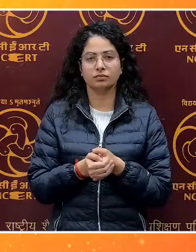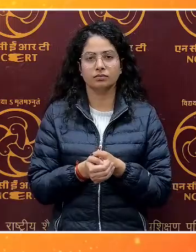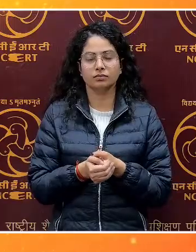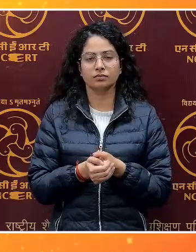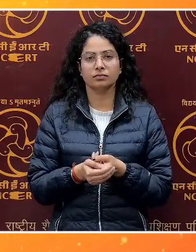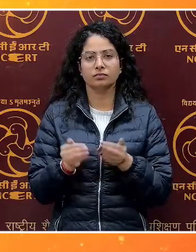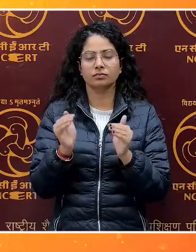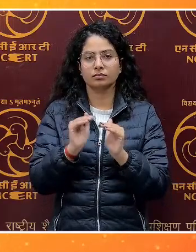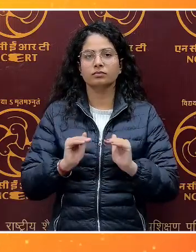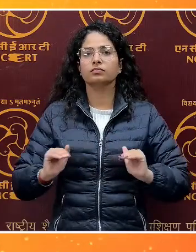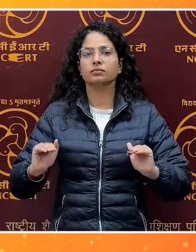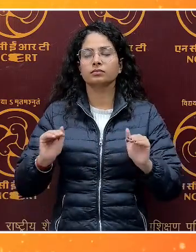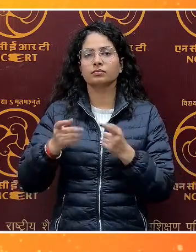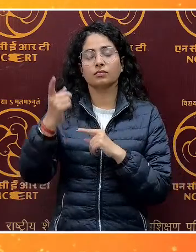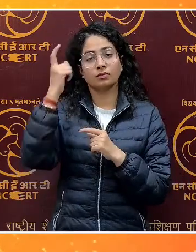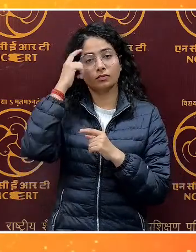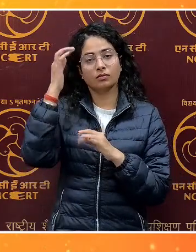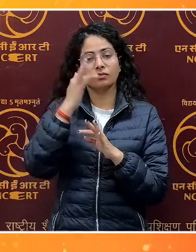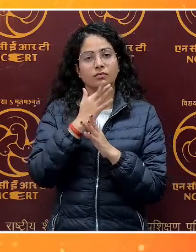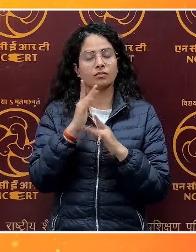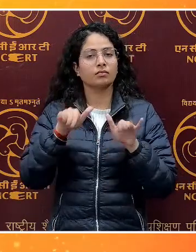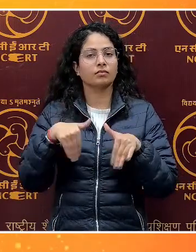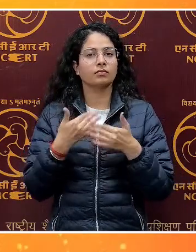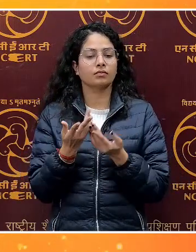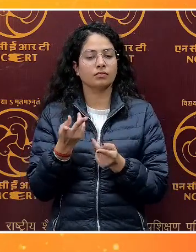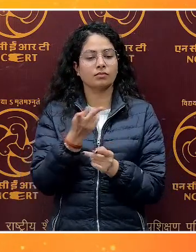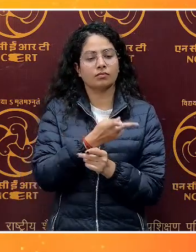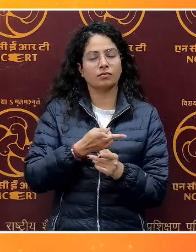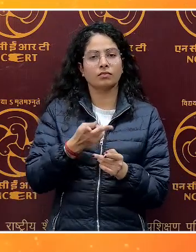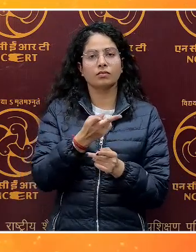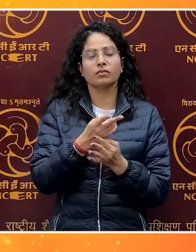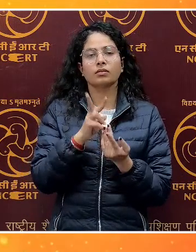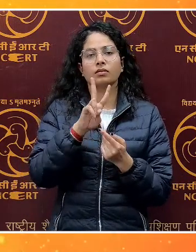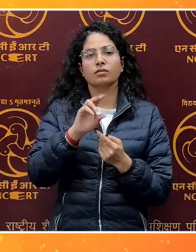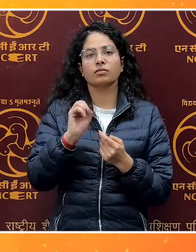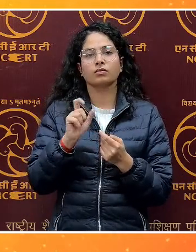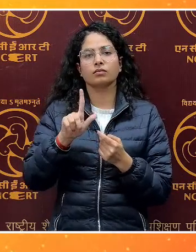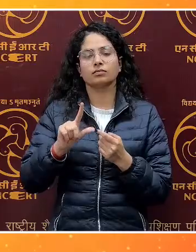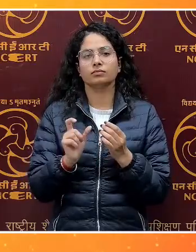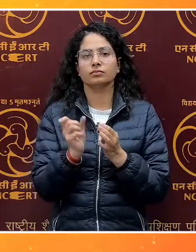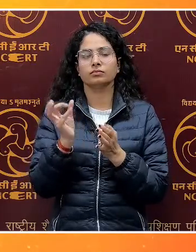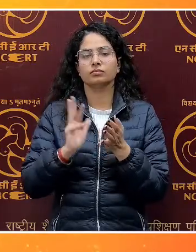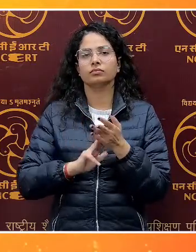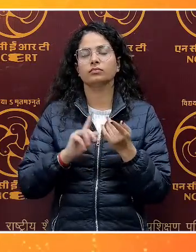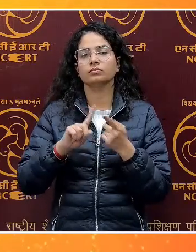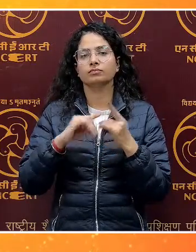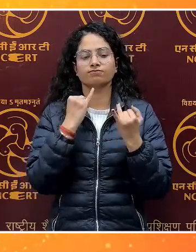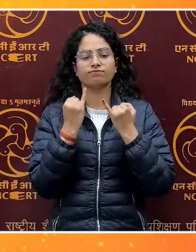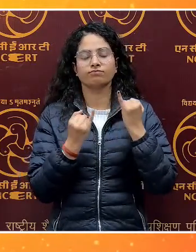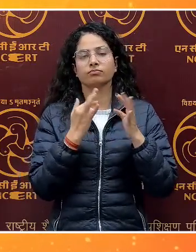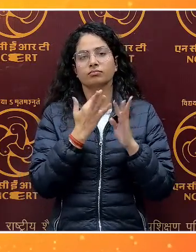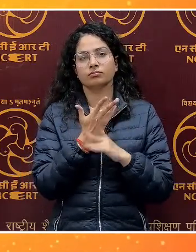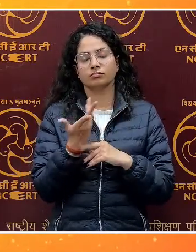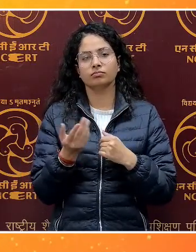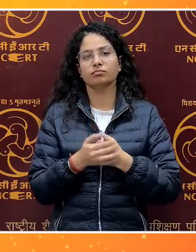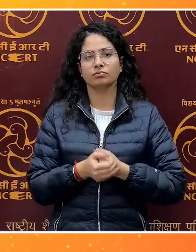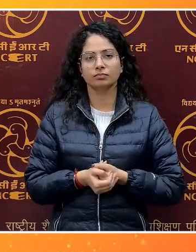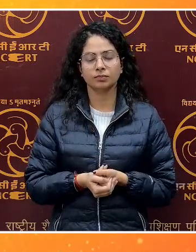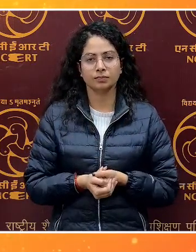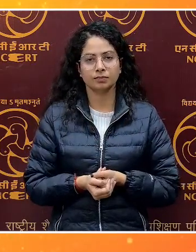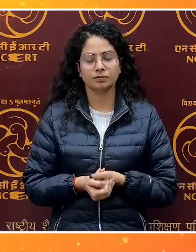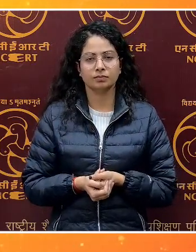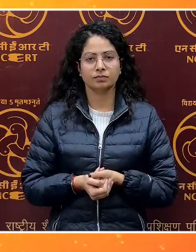children have a good idea how they can calculate the volumes. We have a cylinder, cube and a